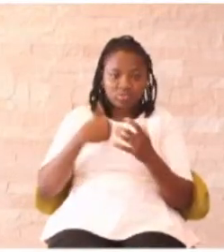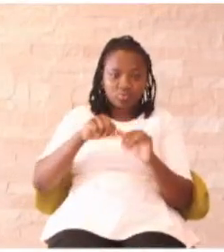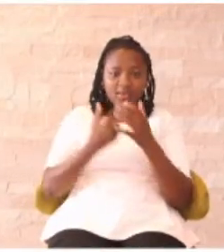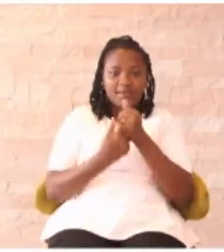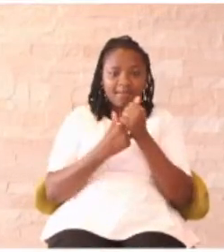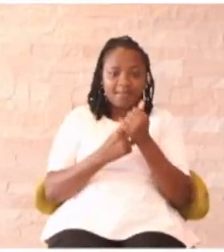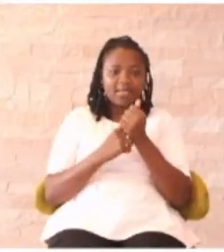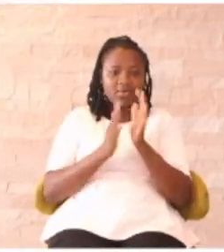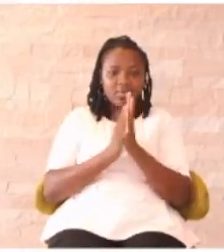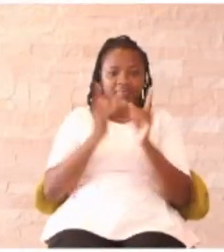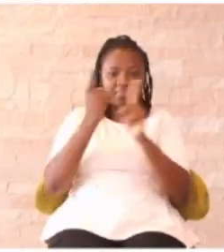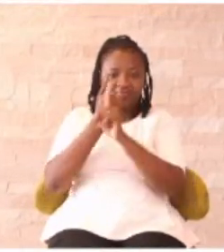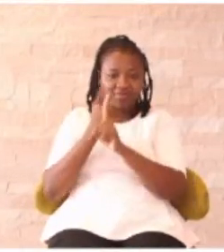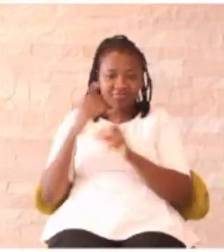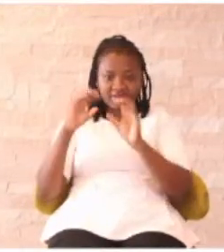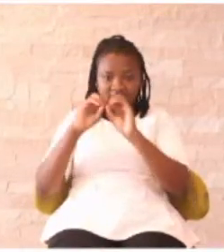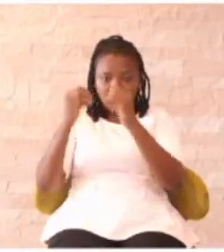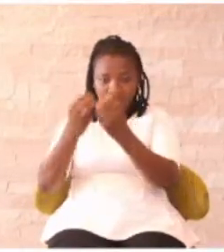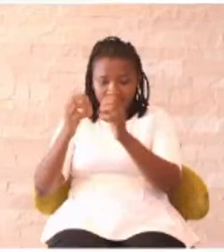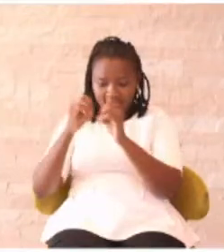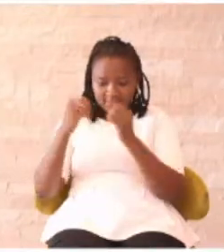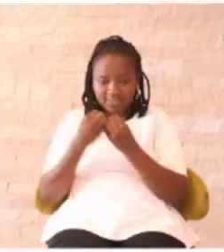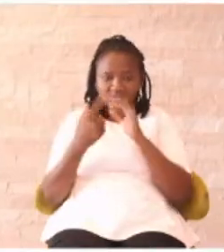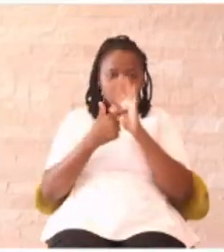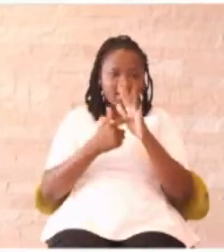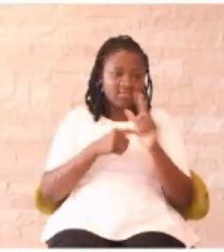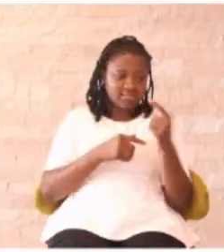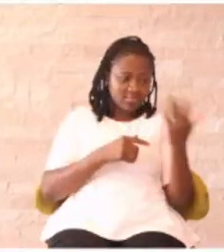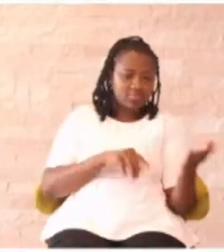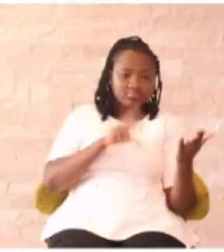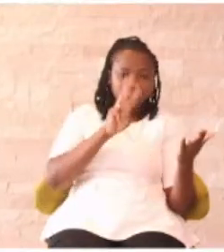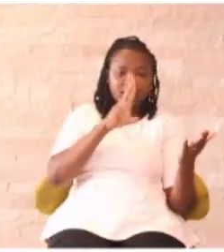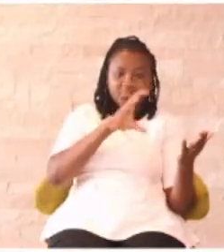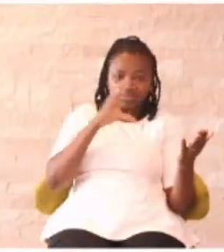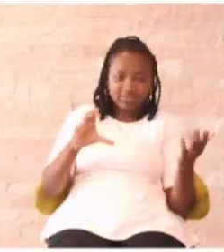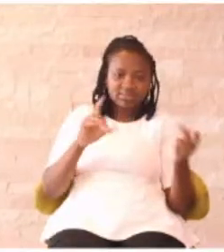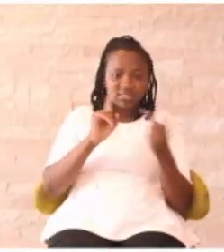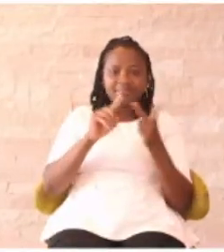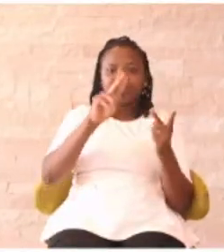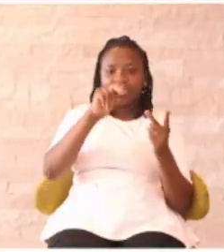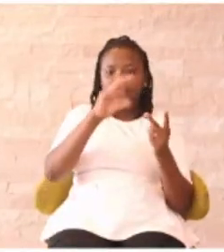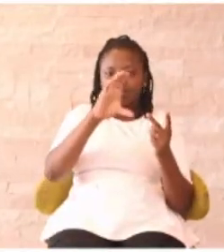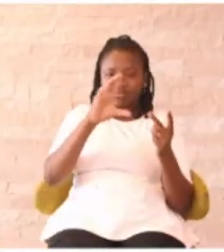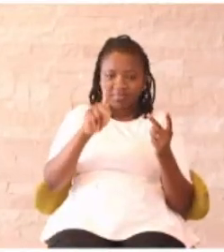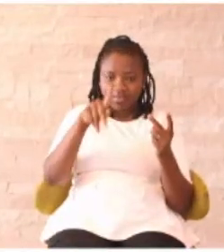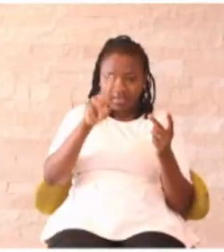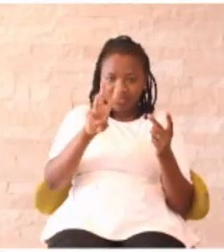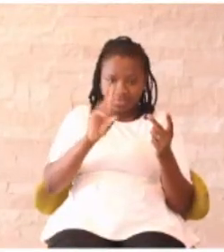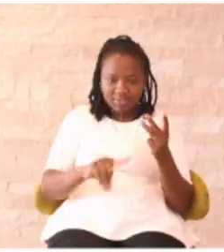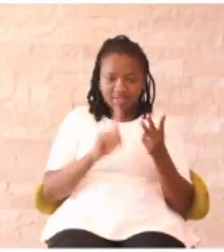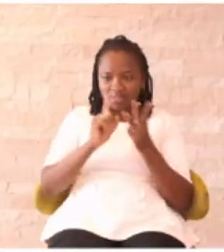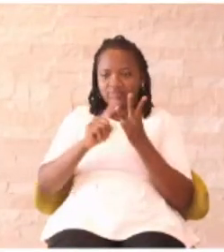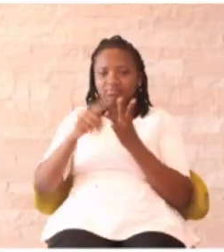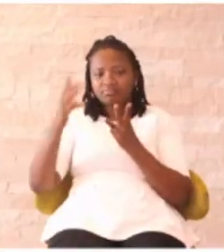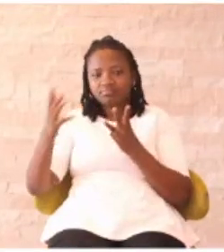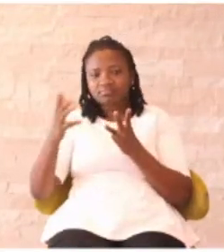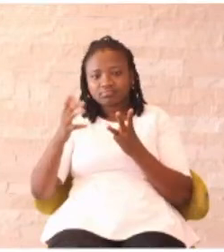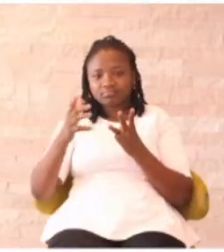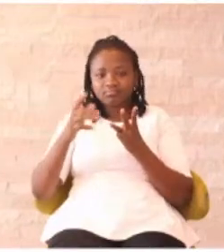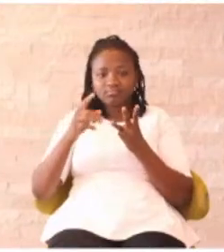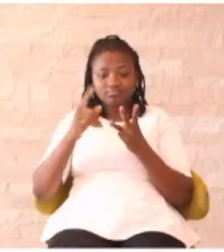with various stakeholders. WCC is one of them from time to time, the National Council for Persons with Disabilities, which